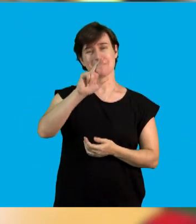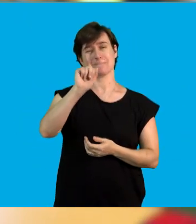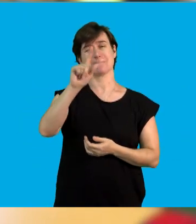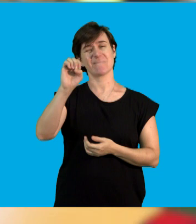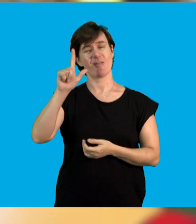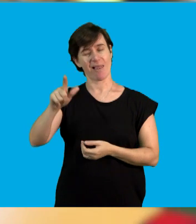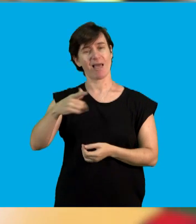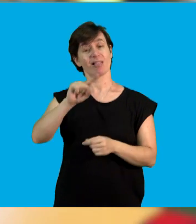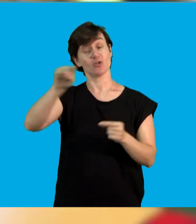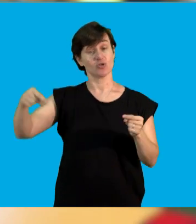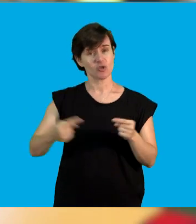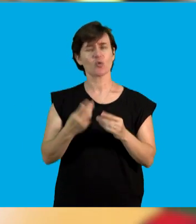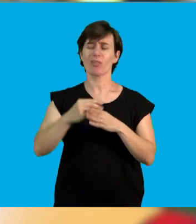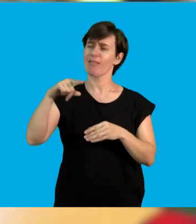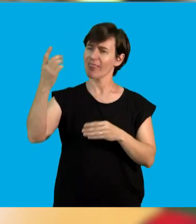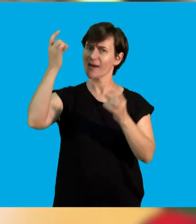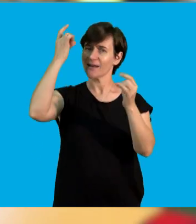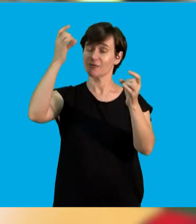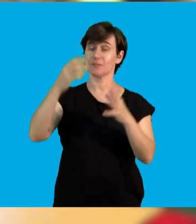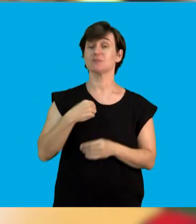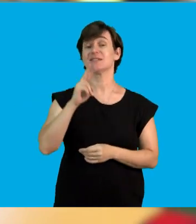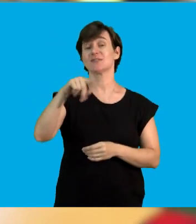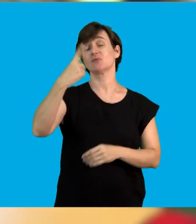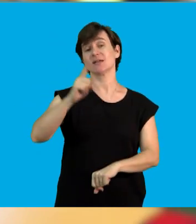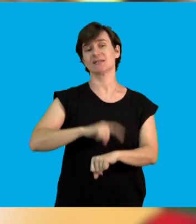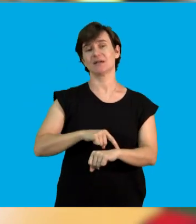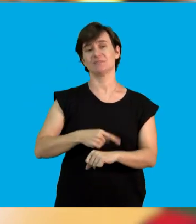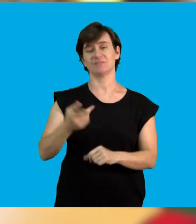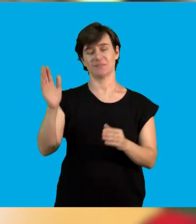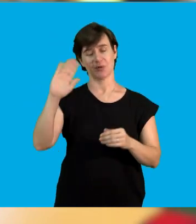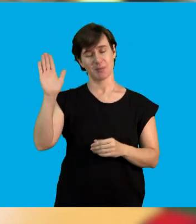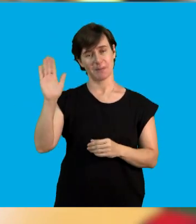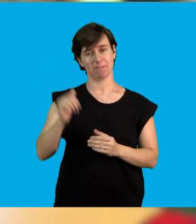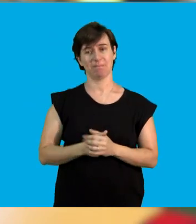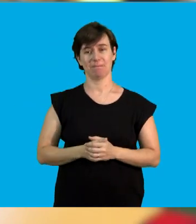circuit and all the other information that we have shared. And until I see you next time,